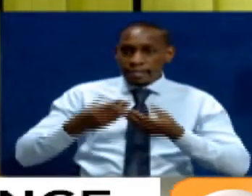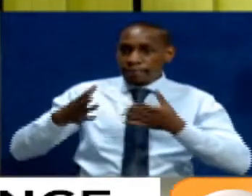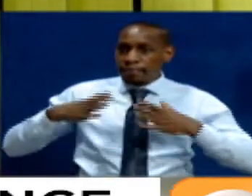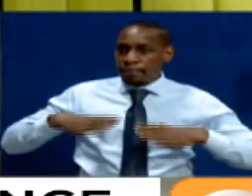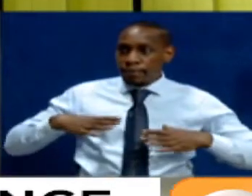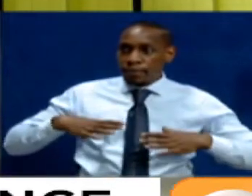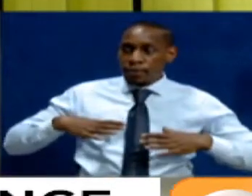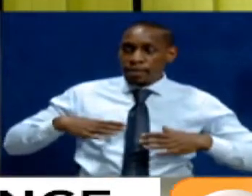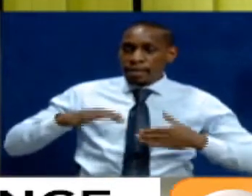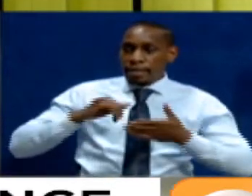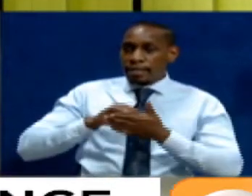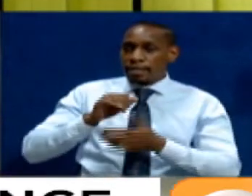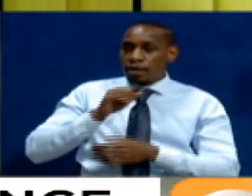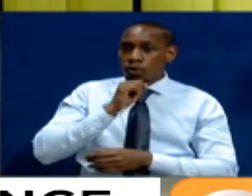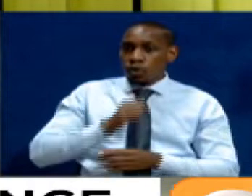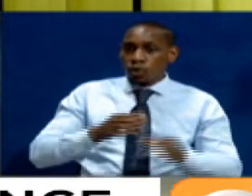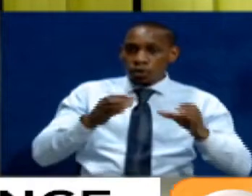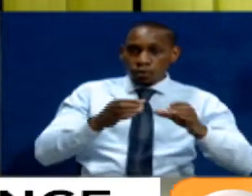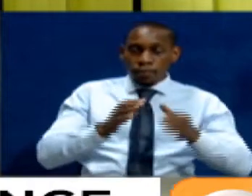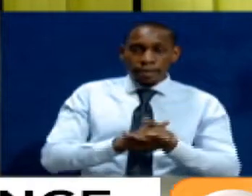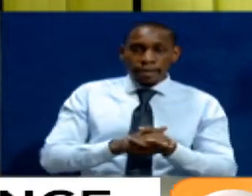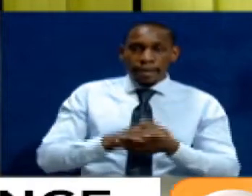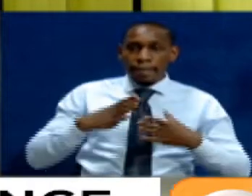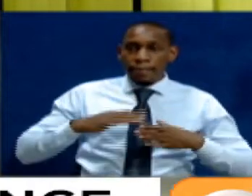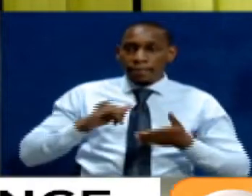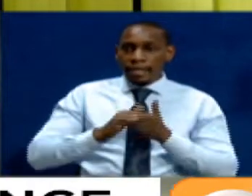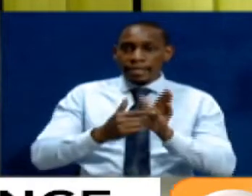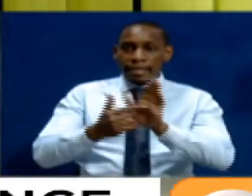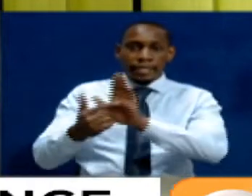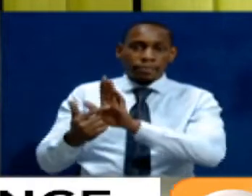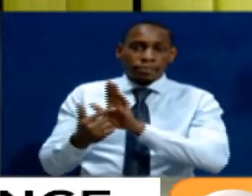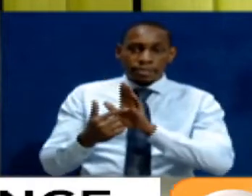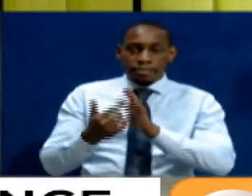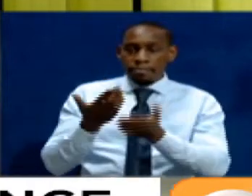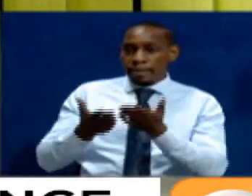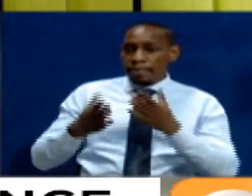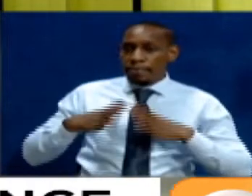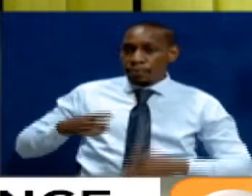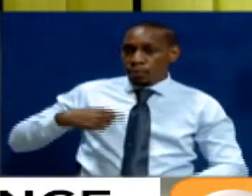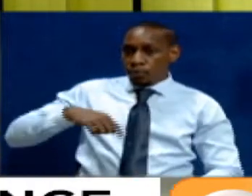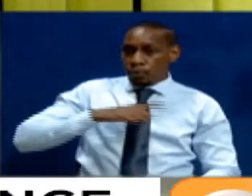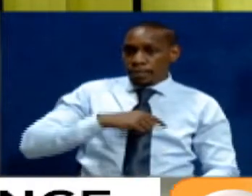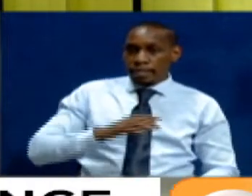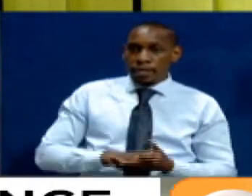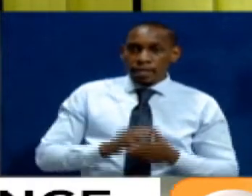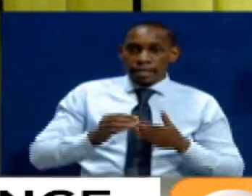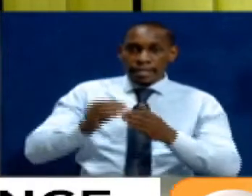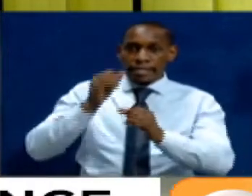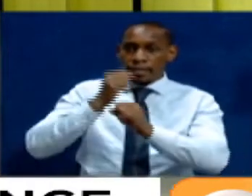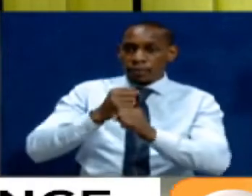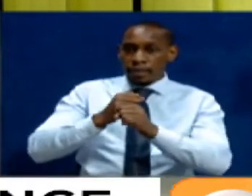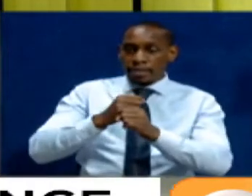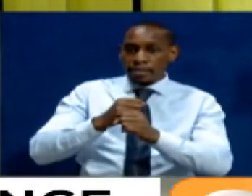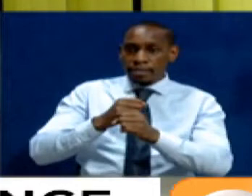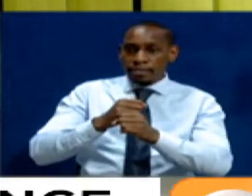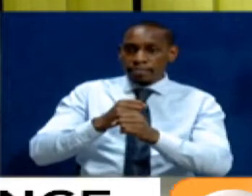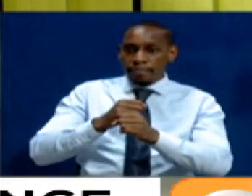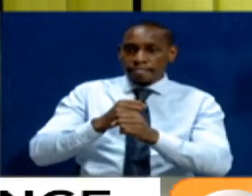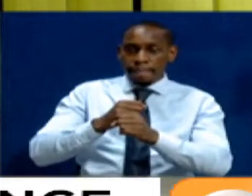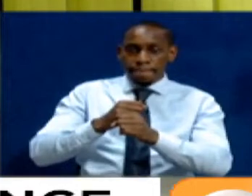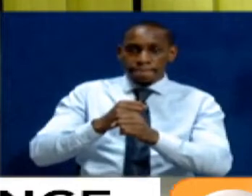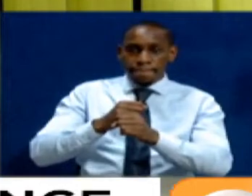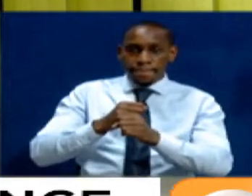those people at that age group, or people who are exposed, or people like us who are in the front line who have these viruses